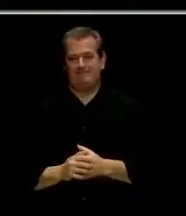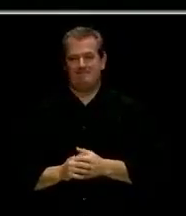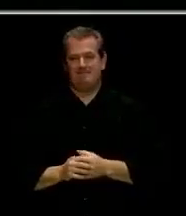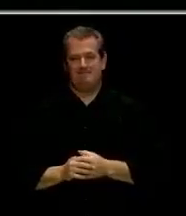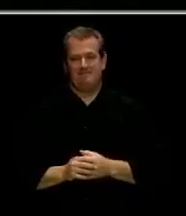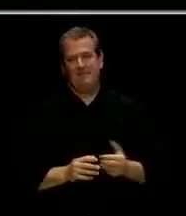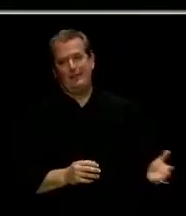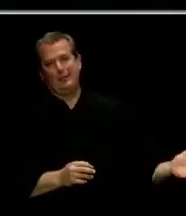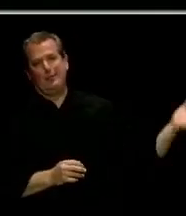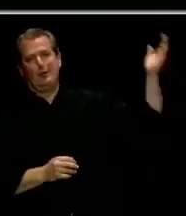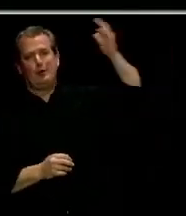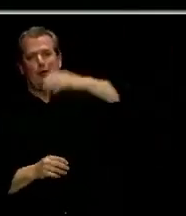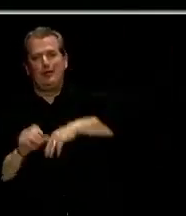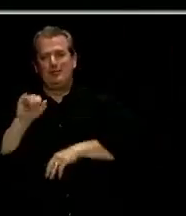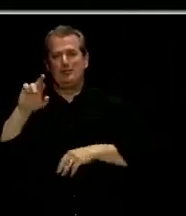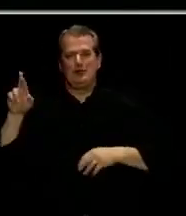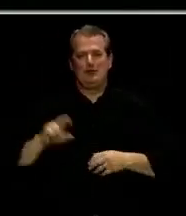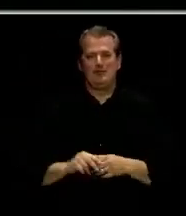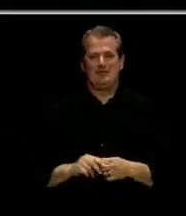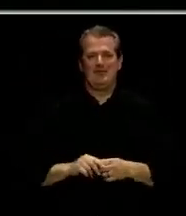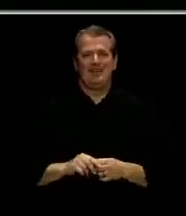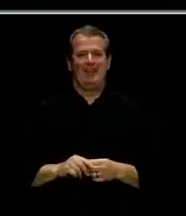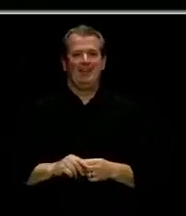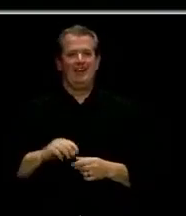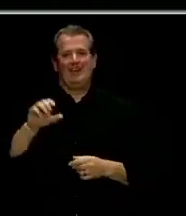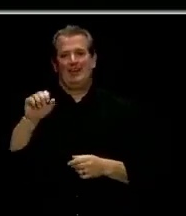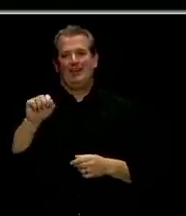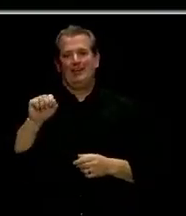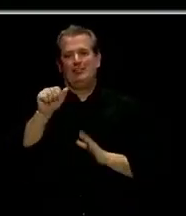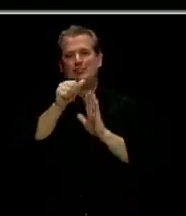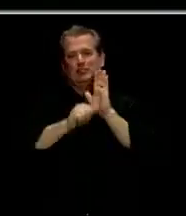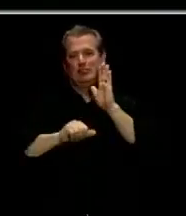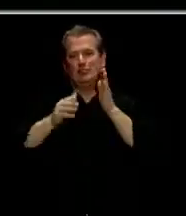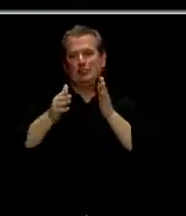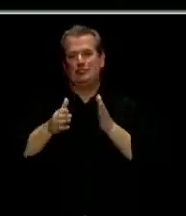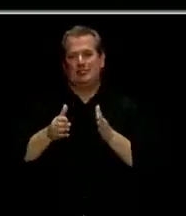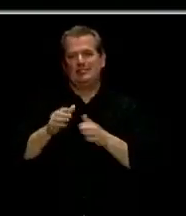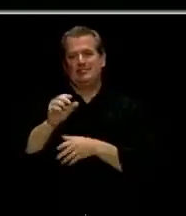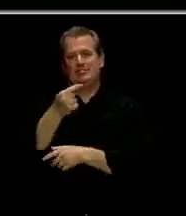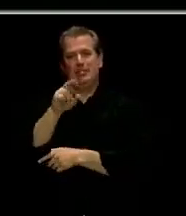Come on up, sir. Surgeon General Lopato.